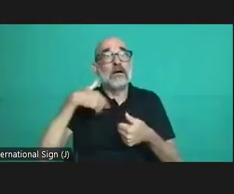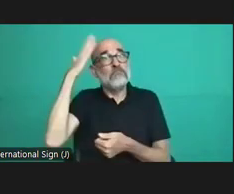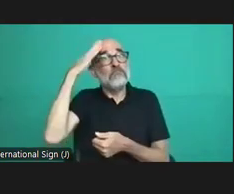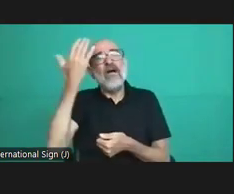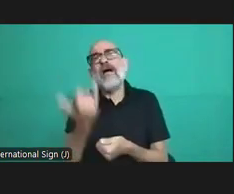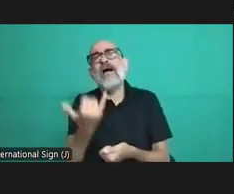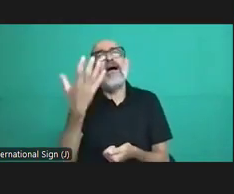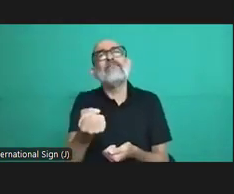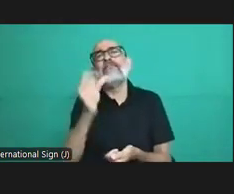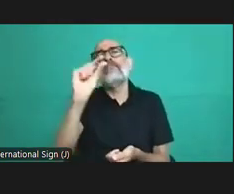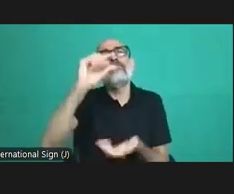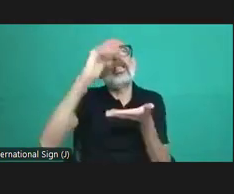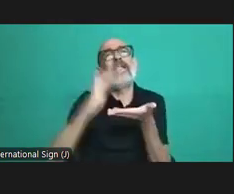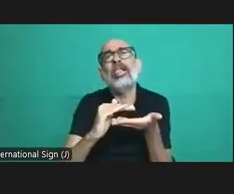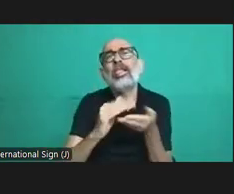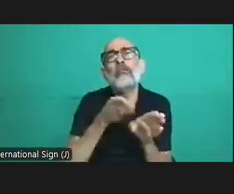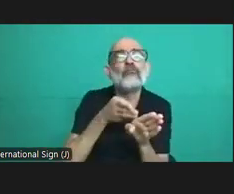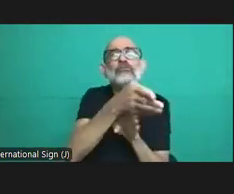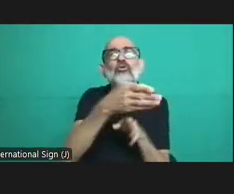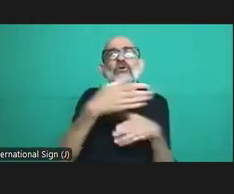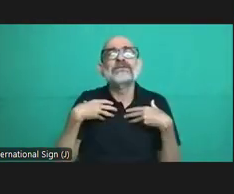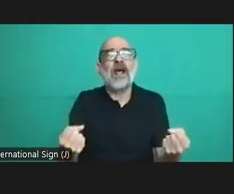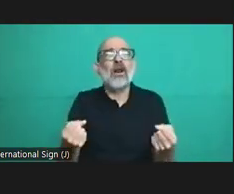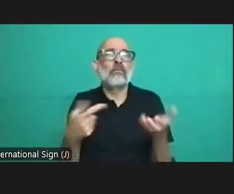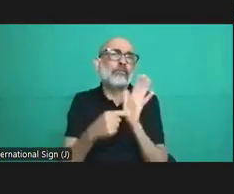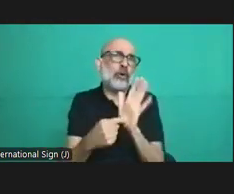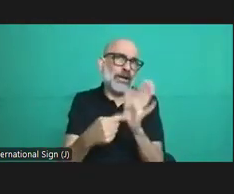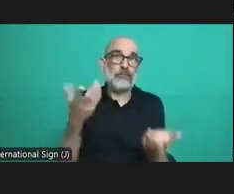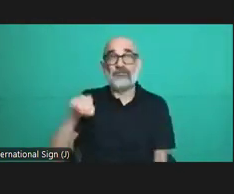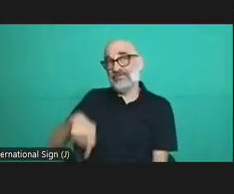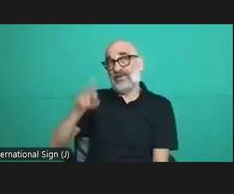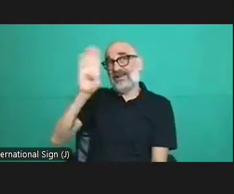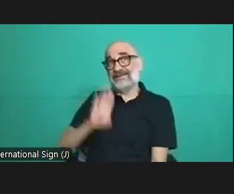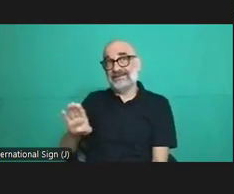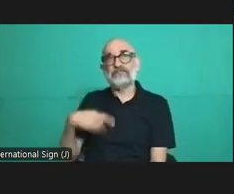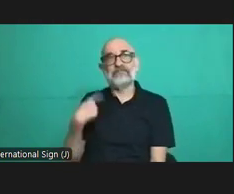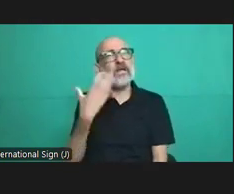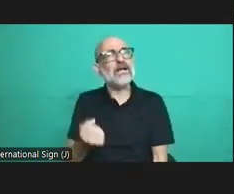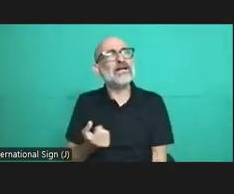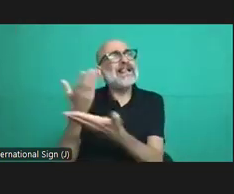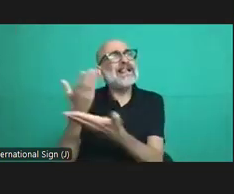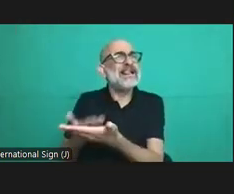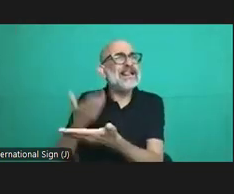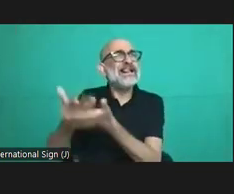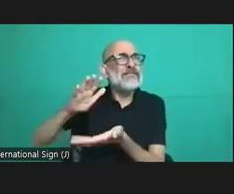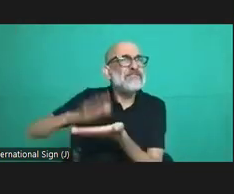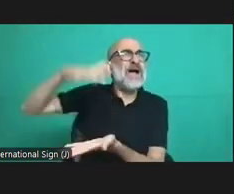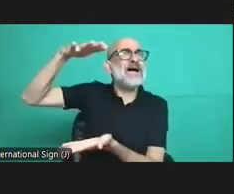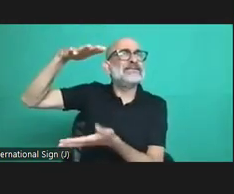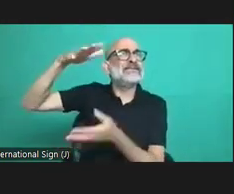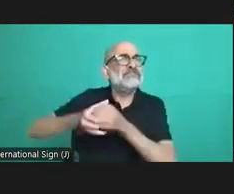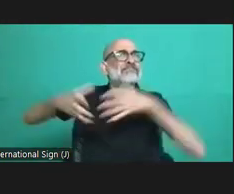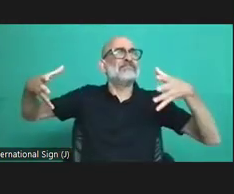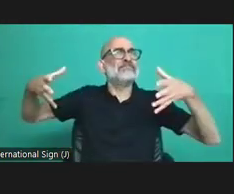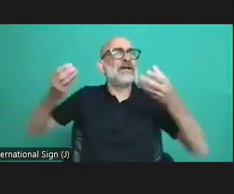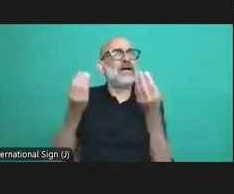resource service by recruiting people from abroad, and the Ministry of Finance has never said no. Once we could justify it, we get.